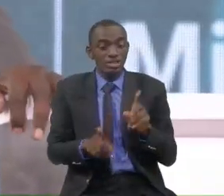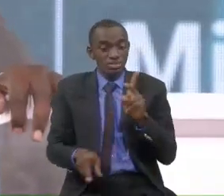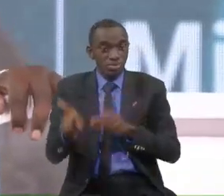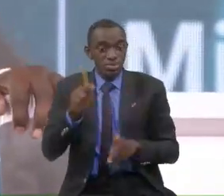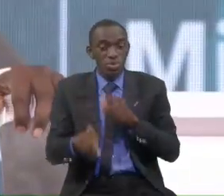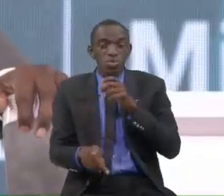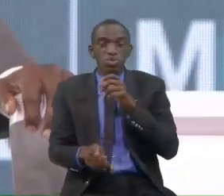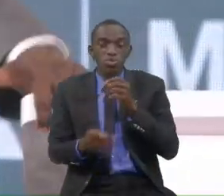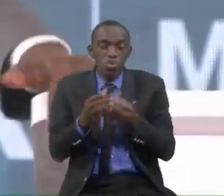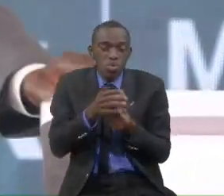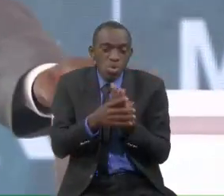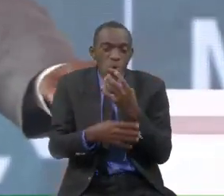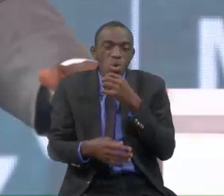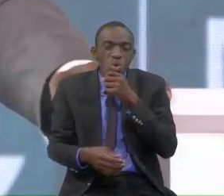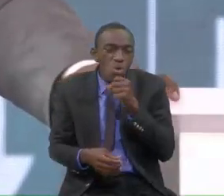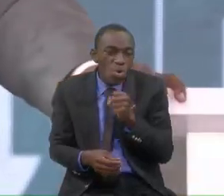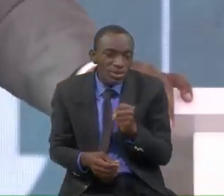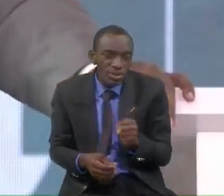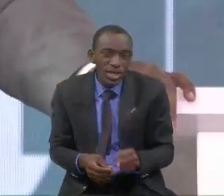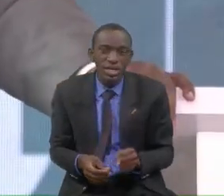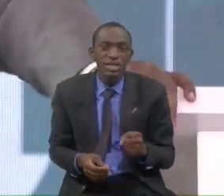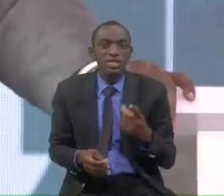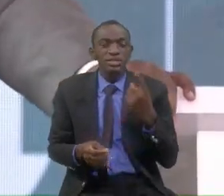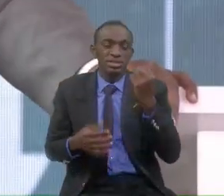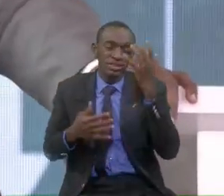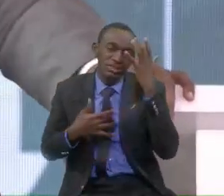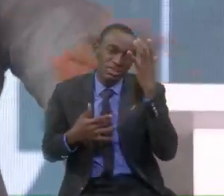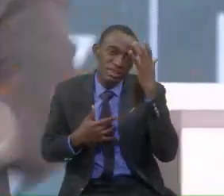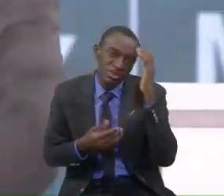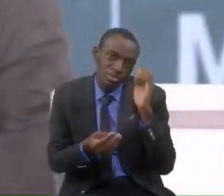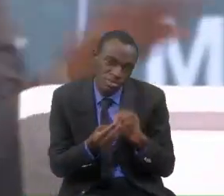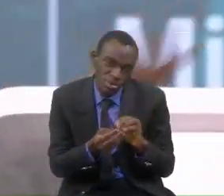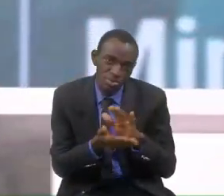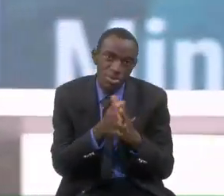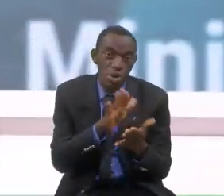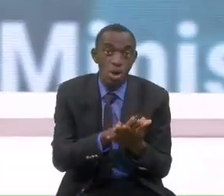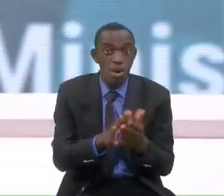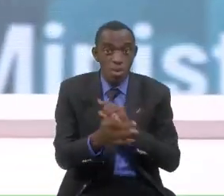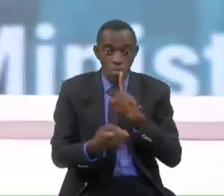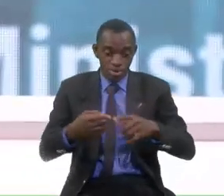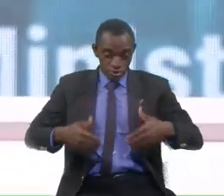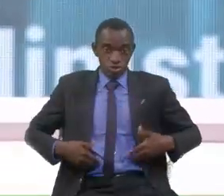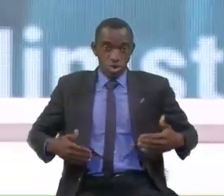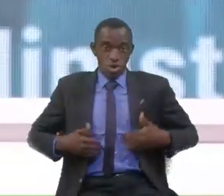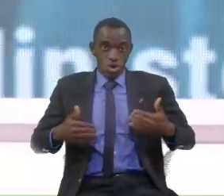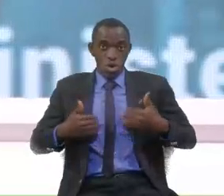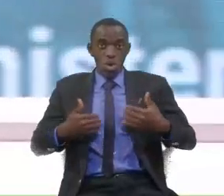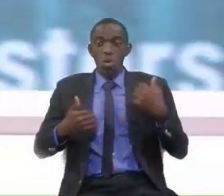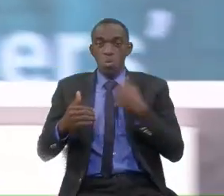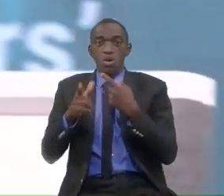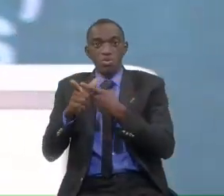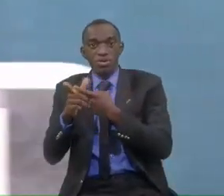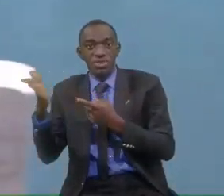the sicker we also become. When we were young, we were able to run here and there. But now, as